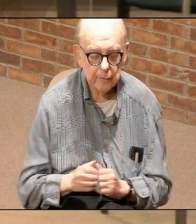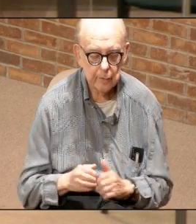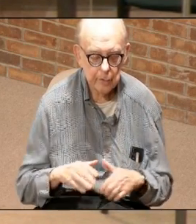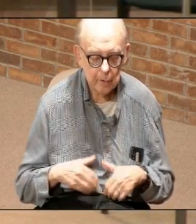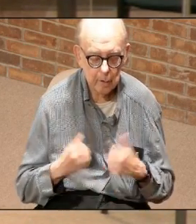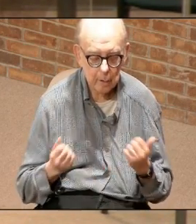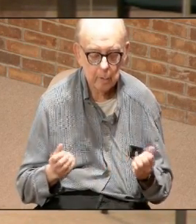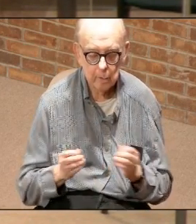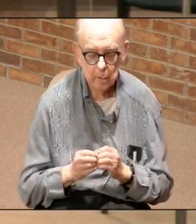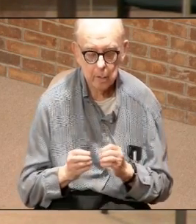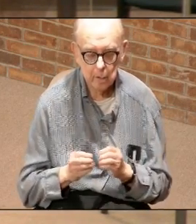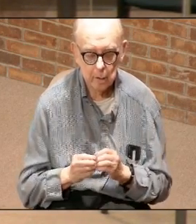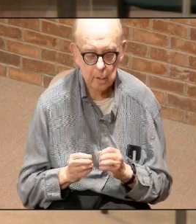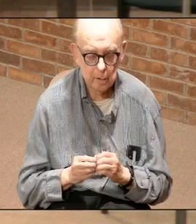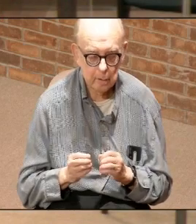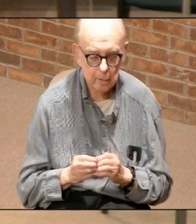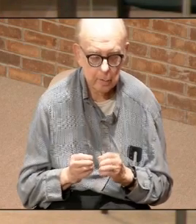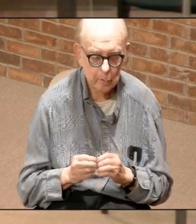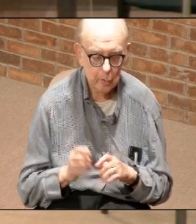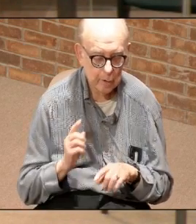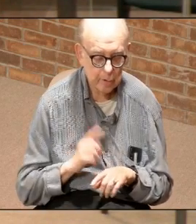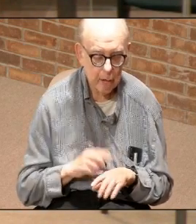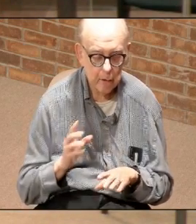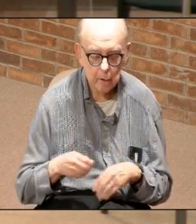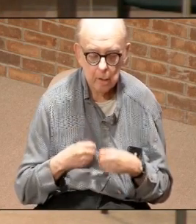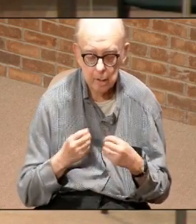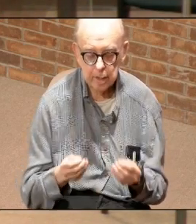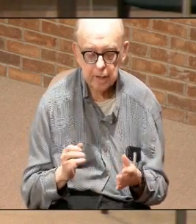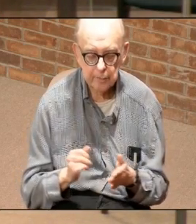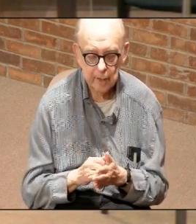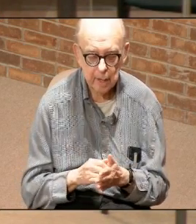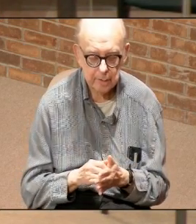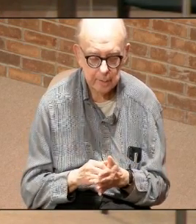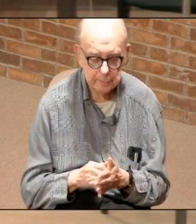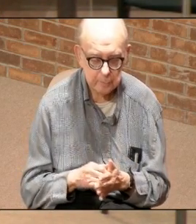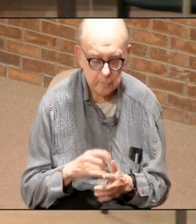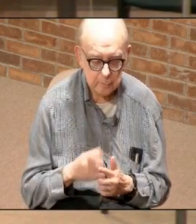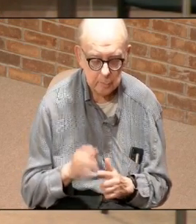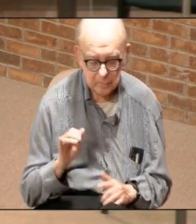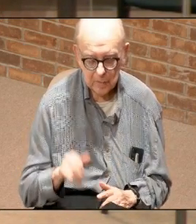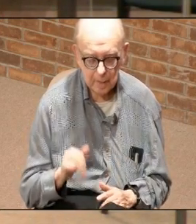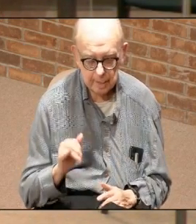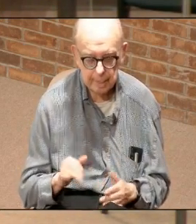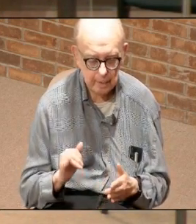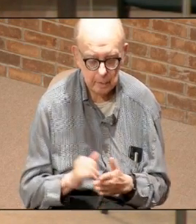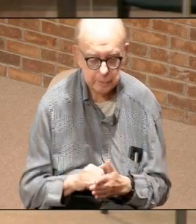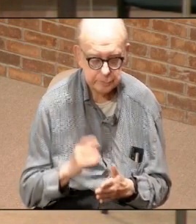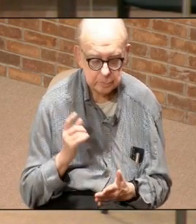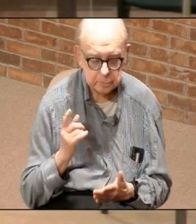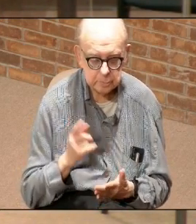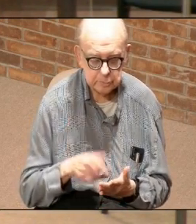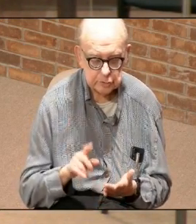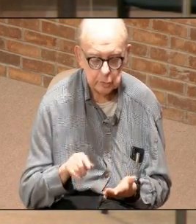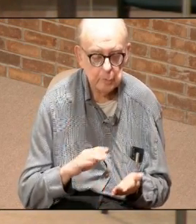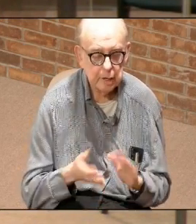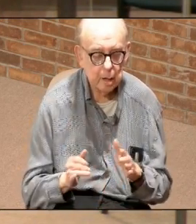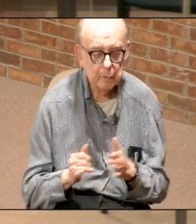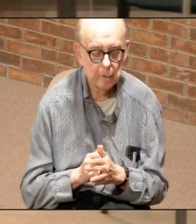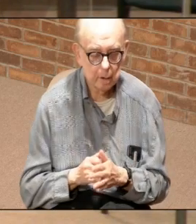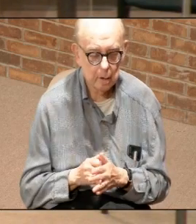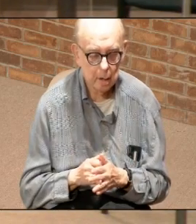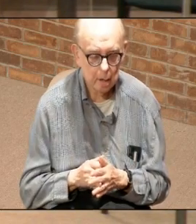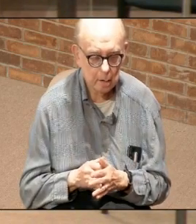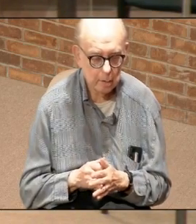The more airtime you give that, then yes, that's what you will become,